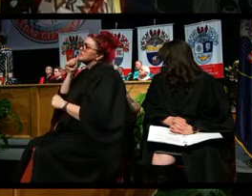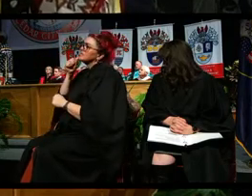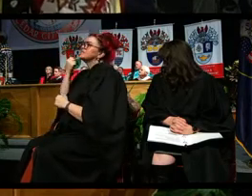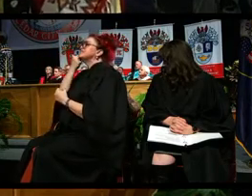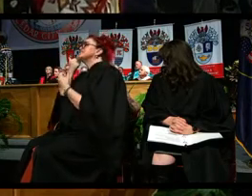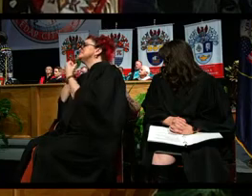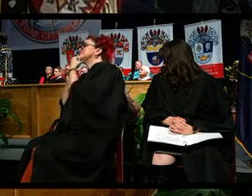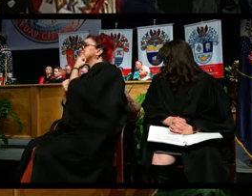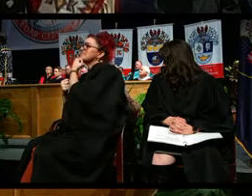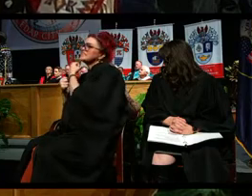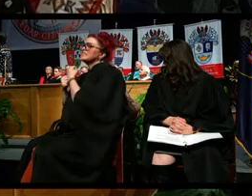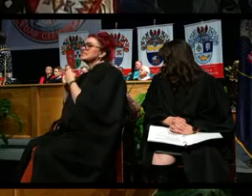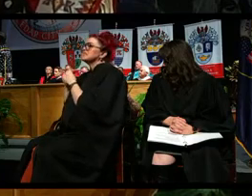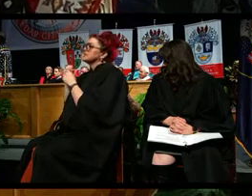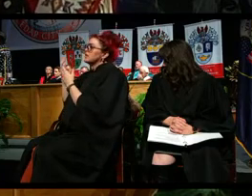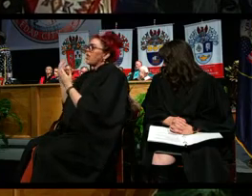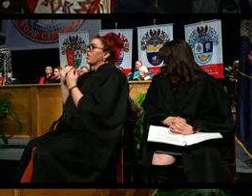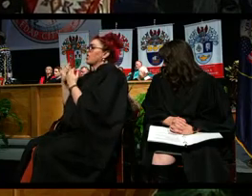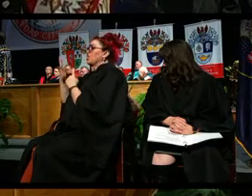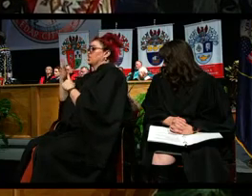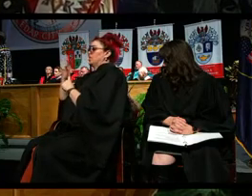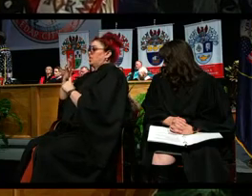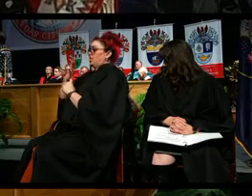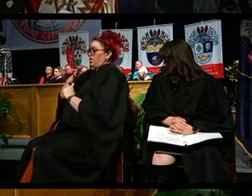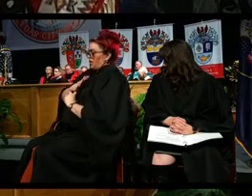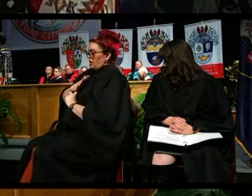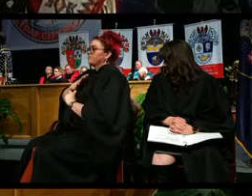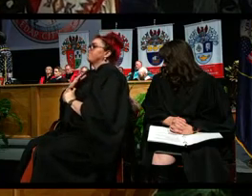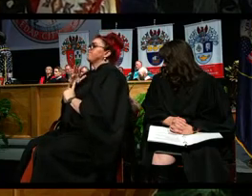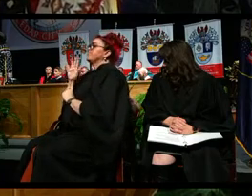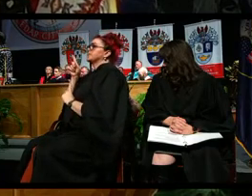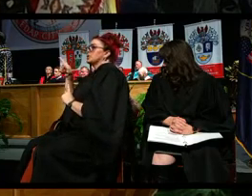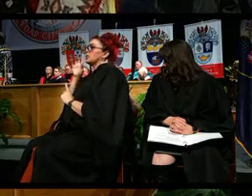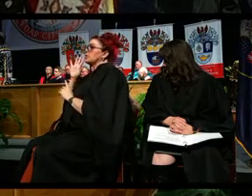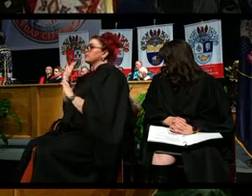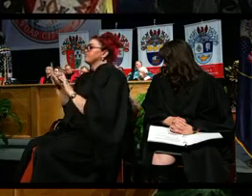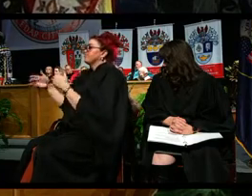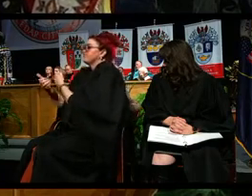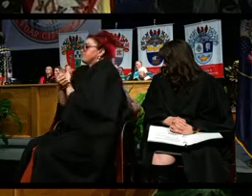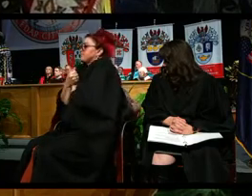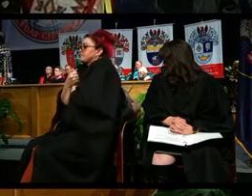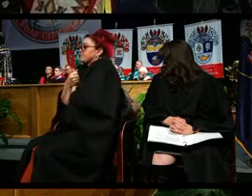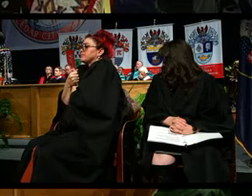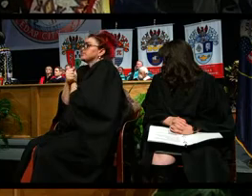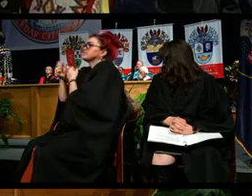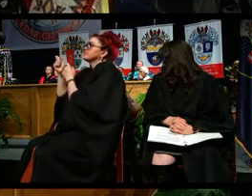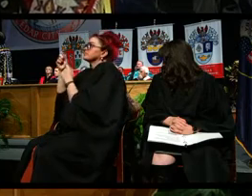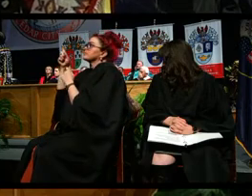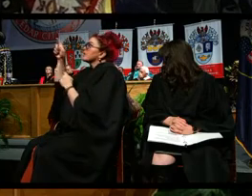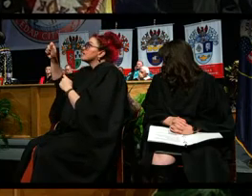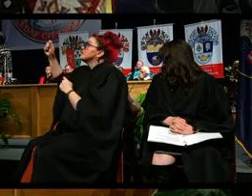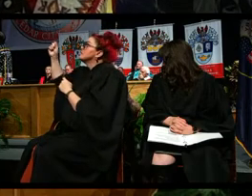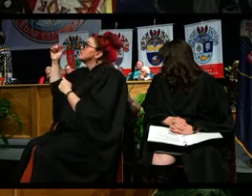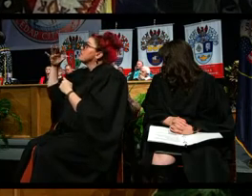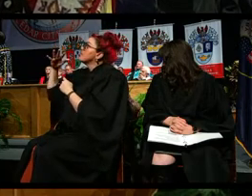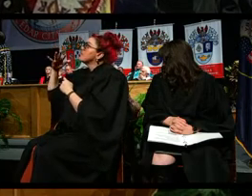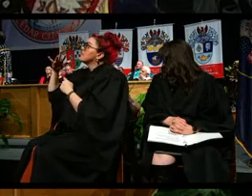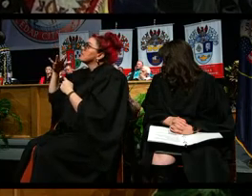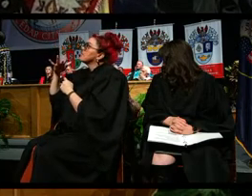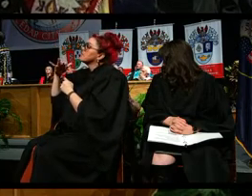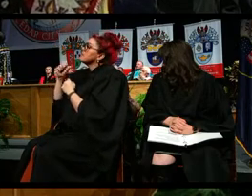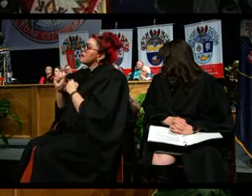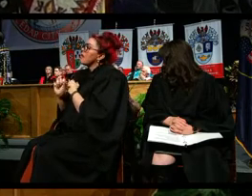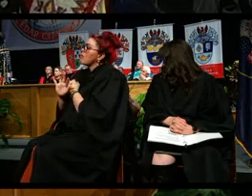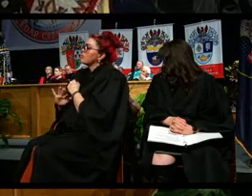trials come upon her, you wrap her in your arms in the warmth of the sun from the south,